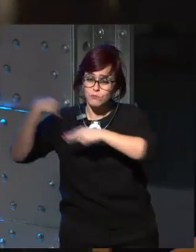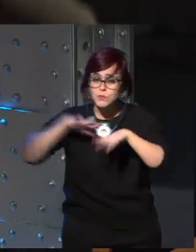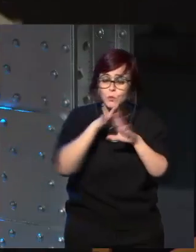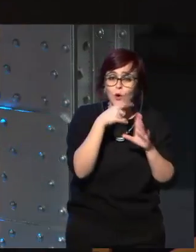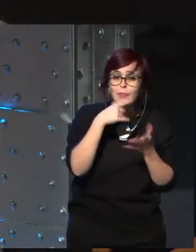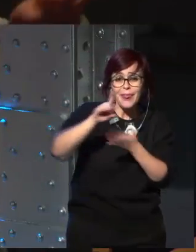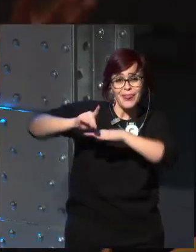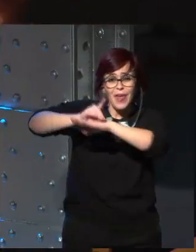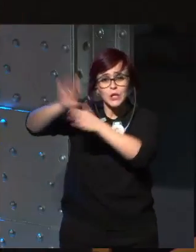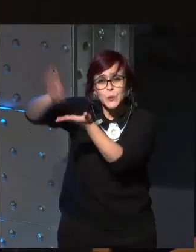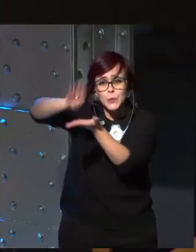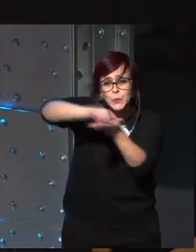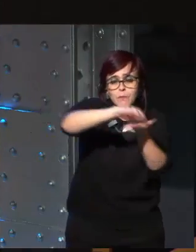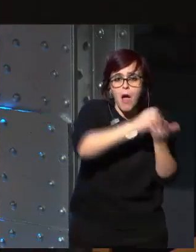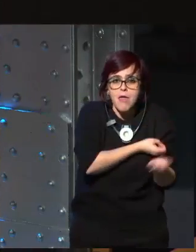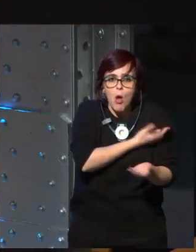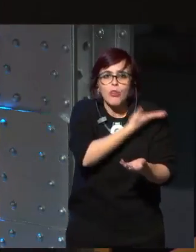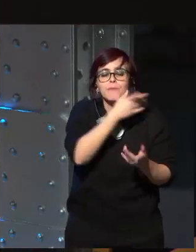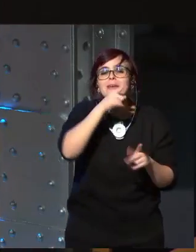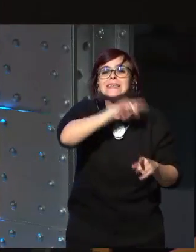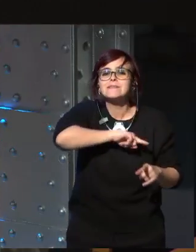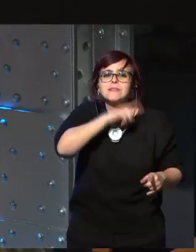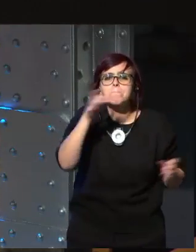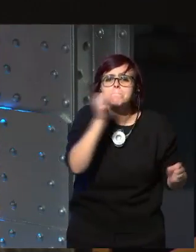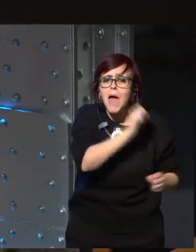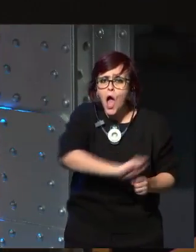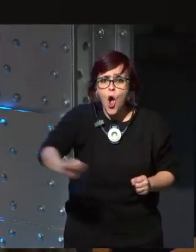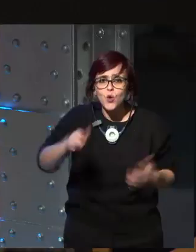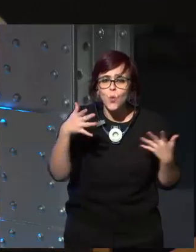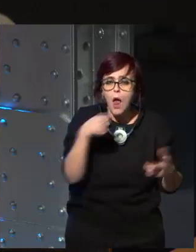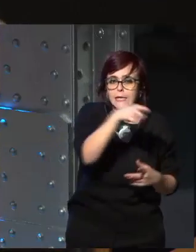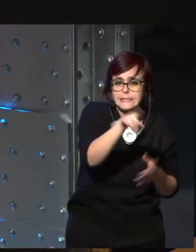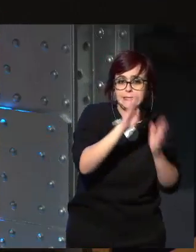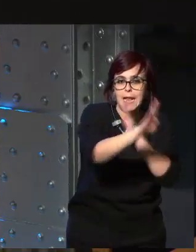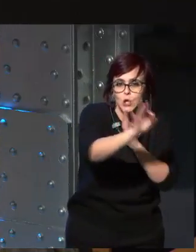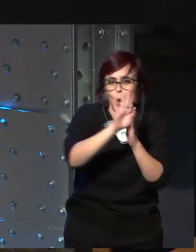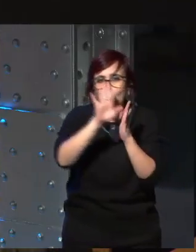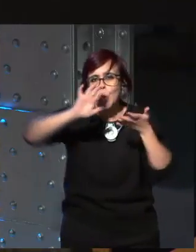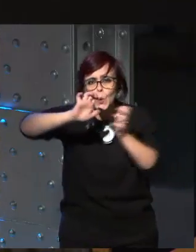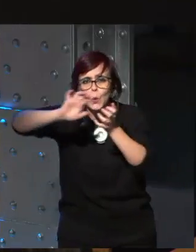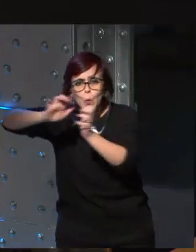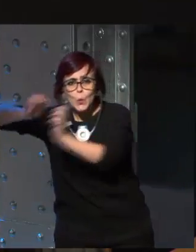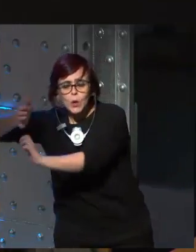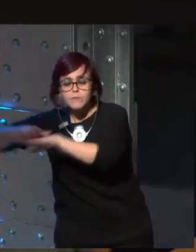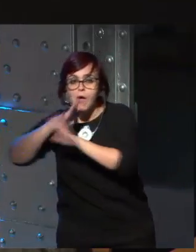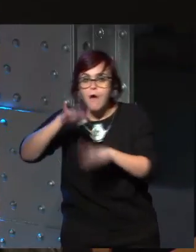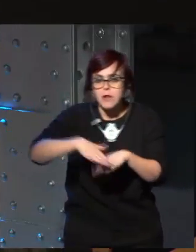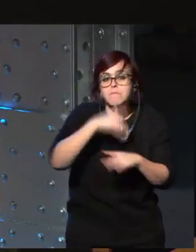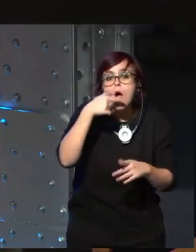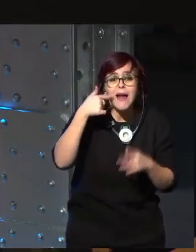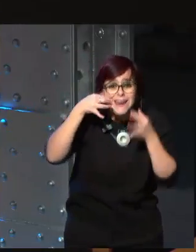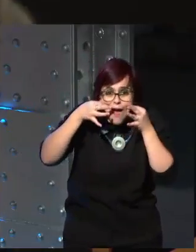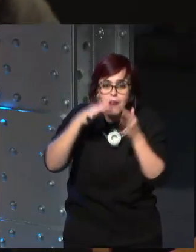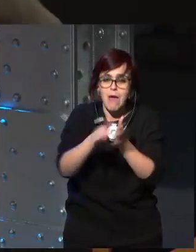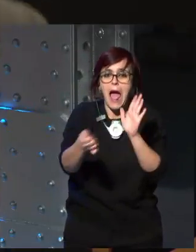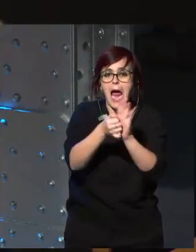when they made the compilation of the feedback they got from those people listening, the conclusions they reached, I didn't